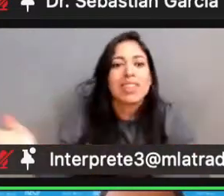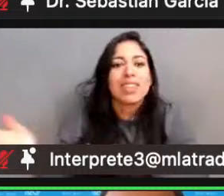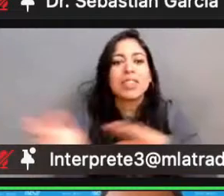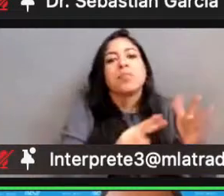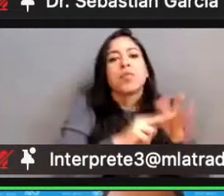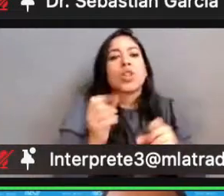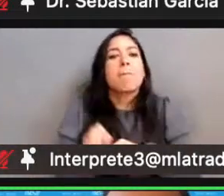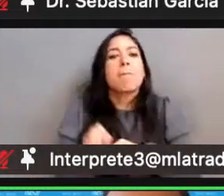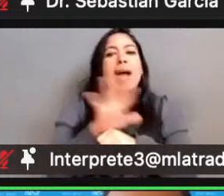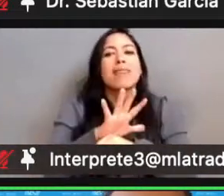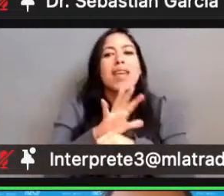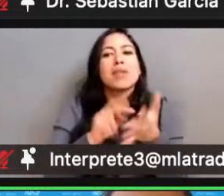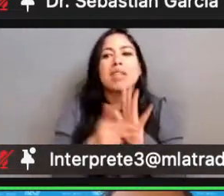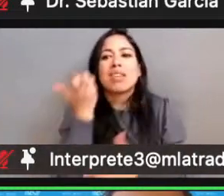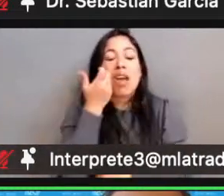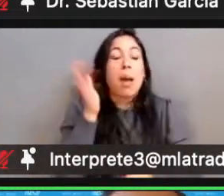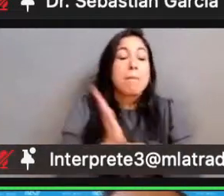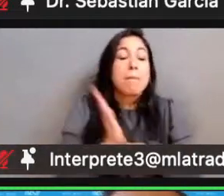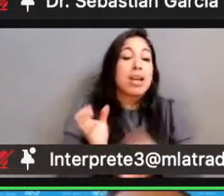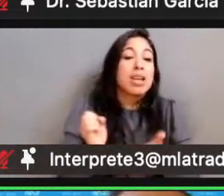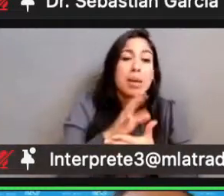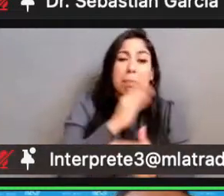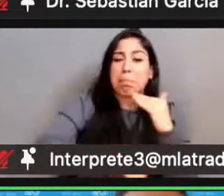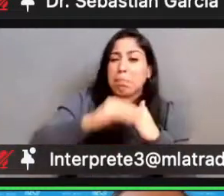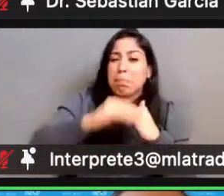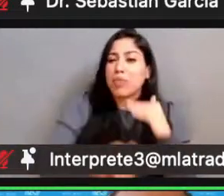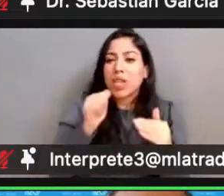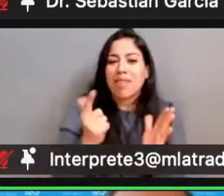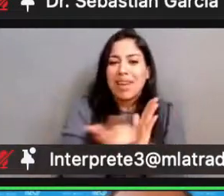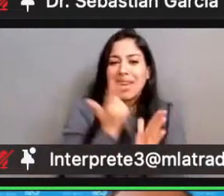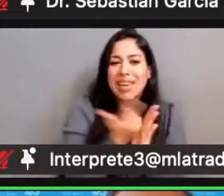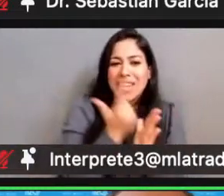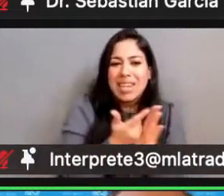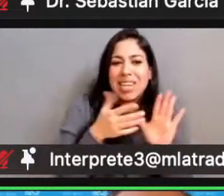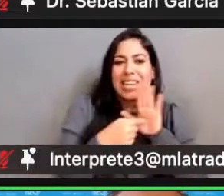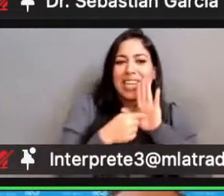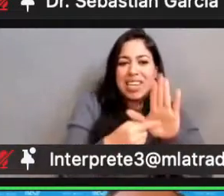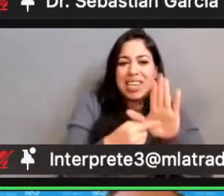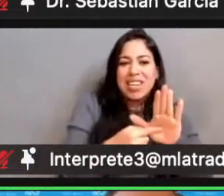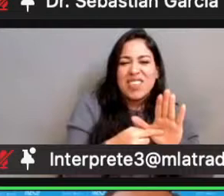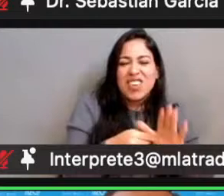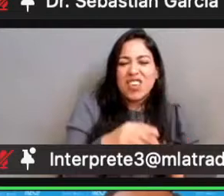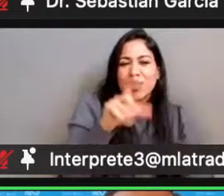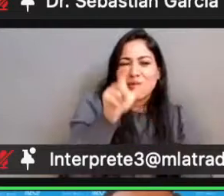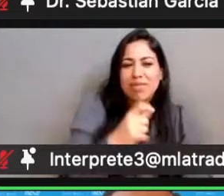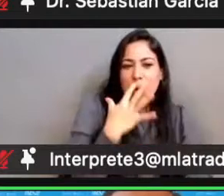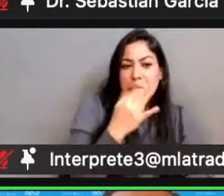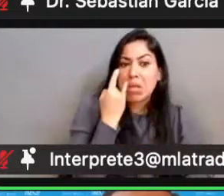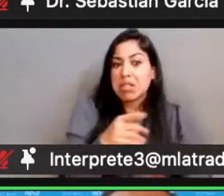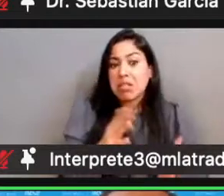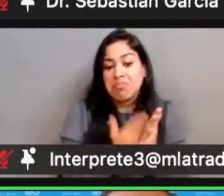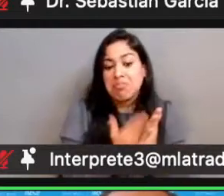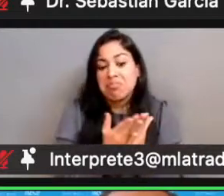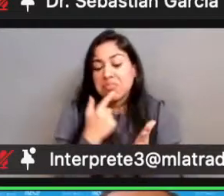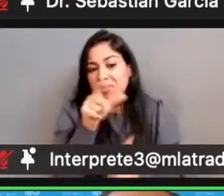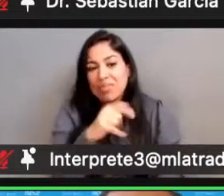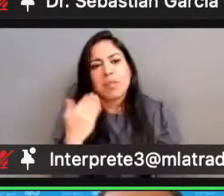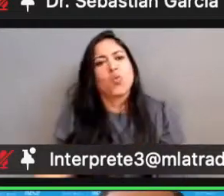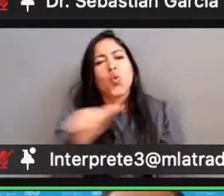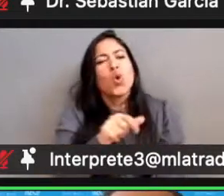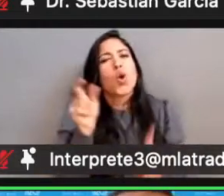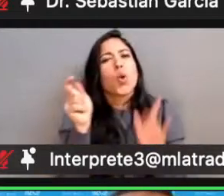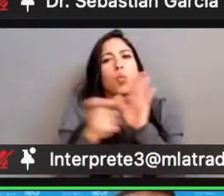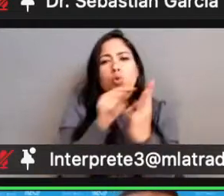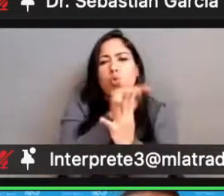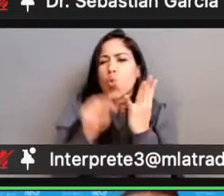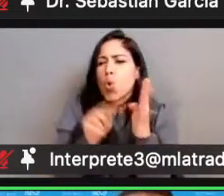disease and inequalities. The pandemic kills inequality. In this book of Claire Bambra, she said that